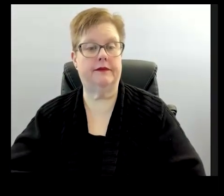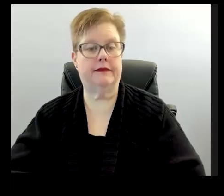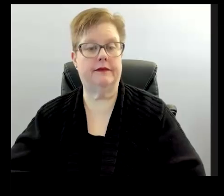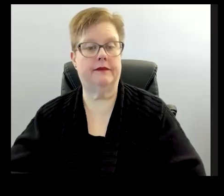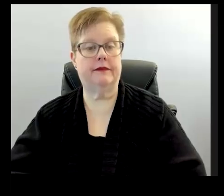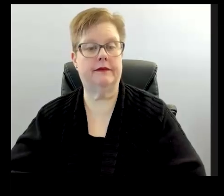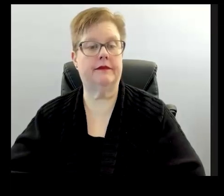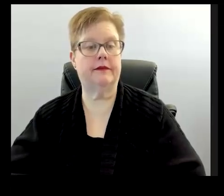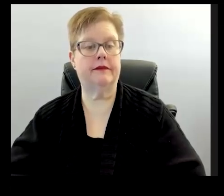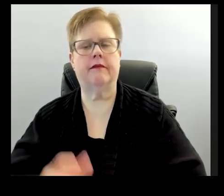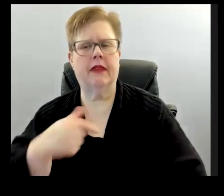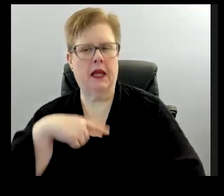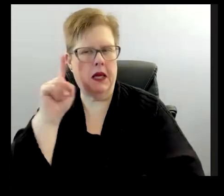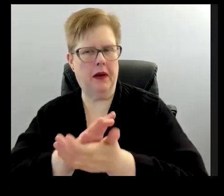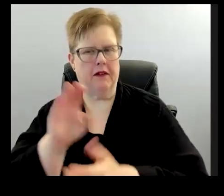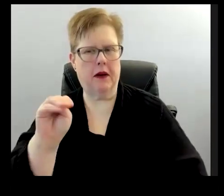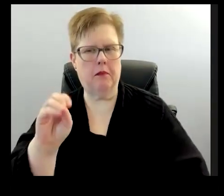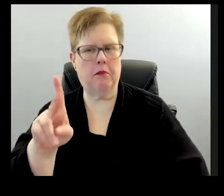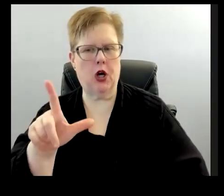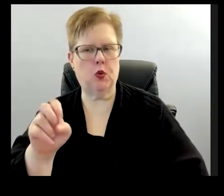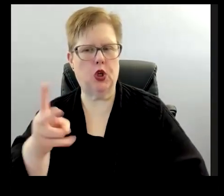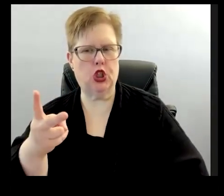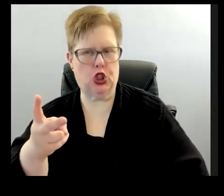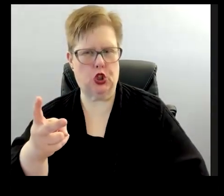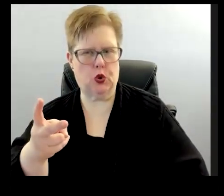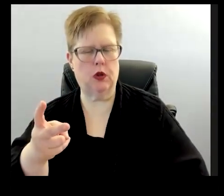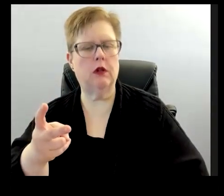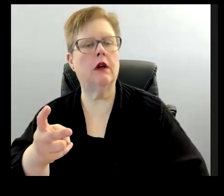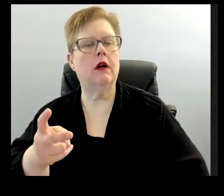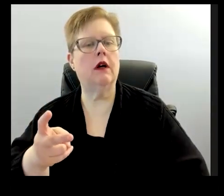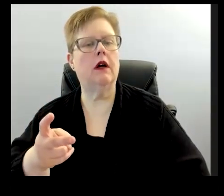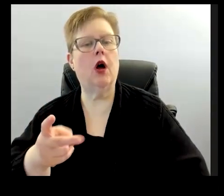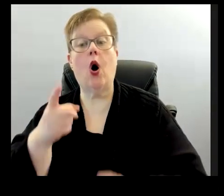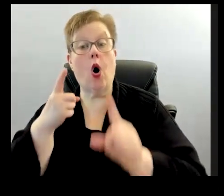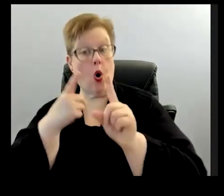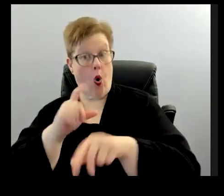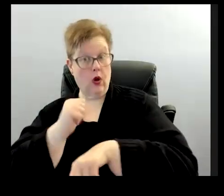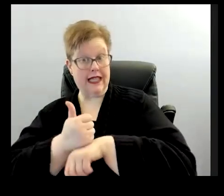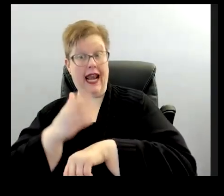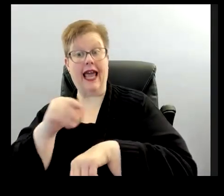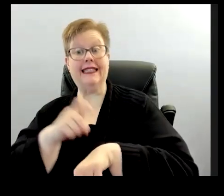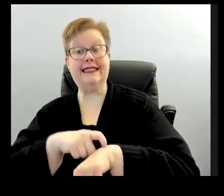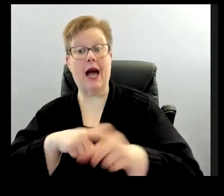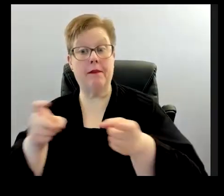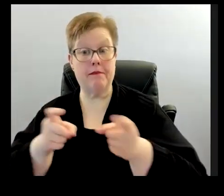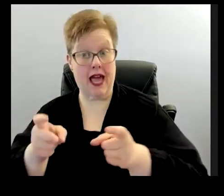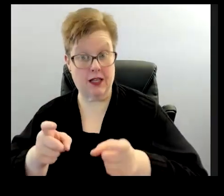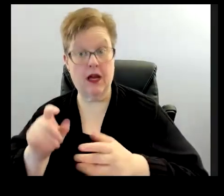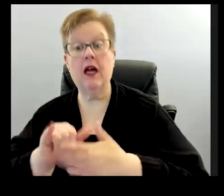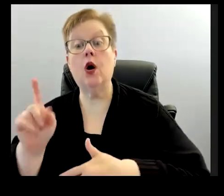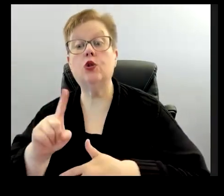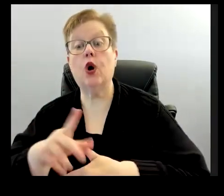And I believe it is in module 2. Yes, module 2, goal setting and time management. So this is where